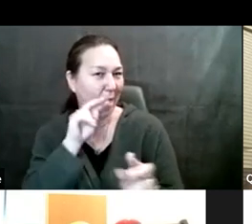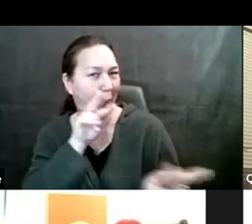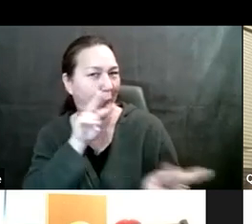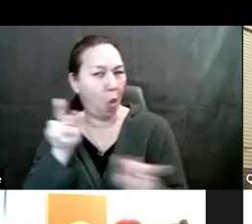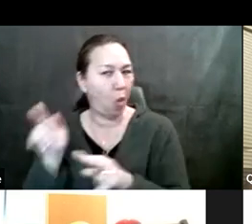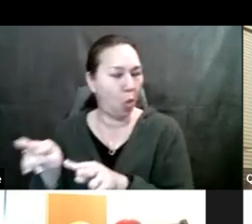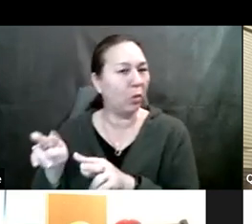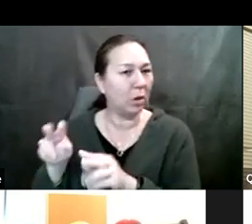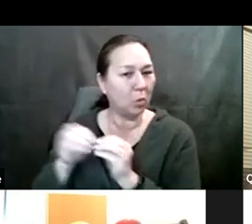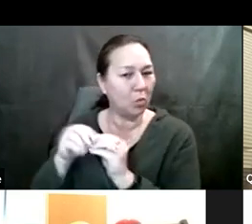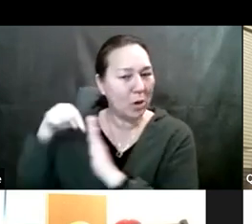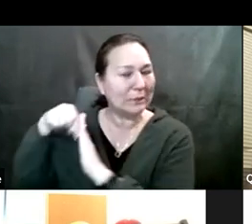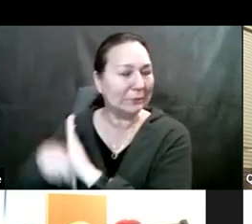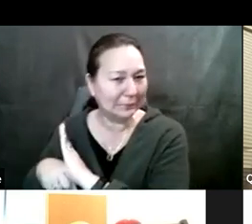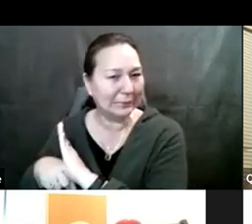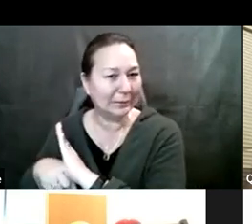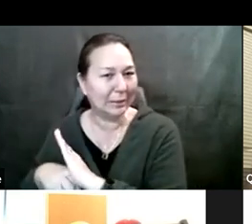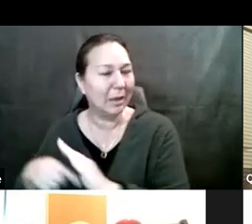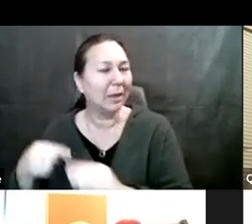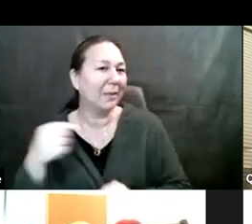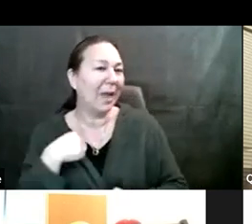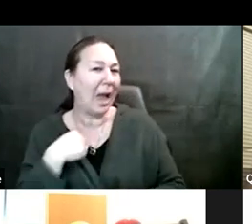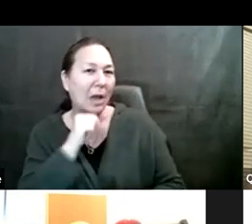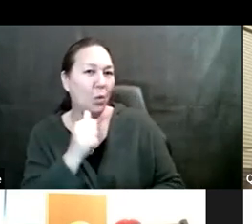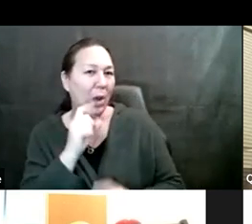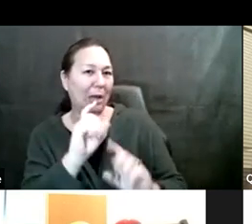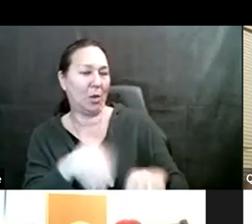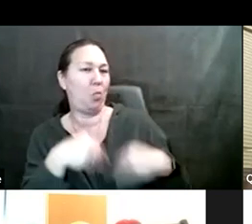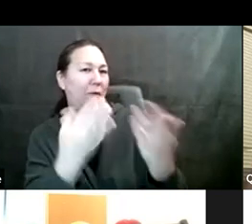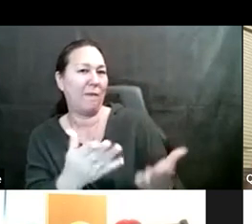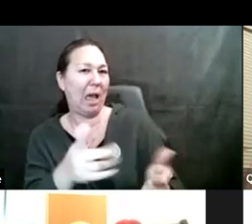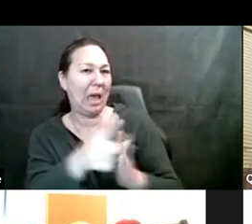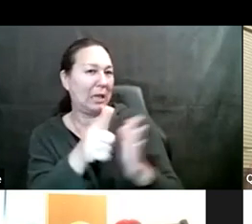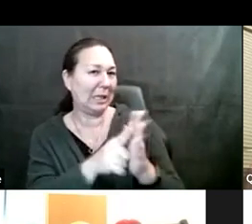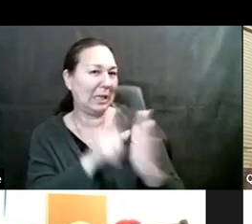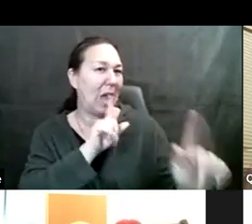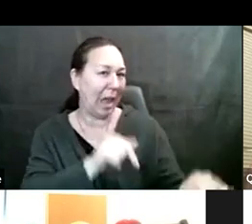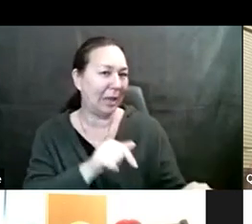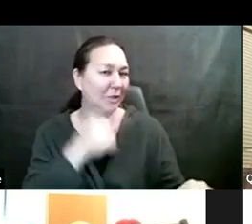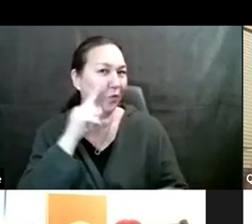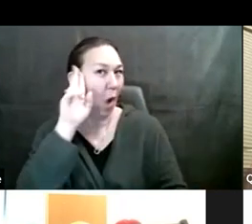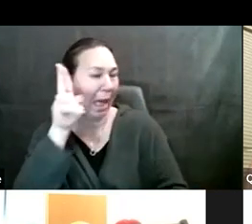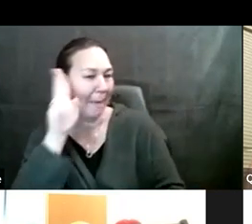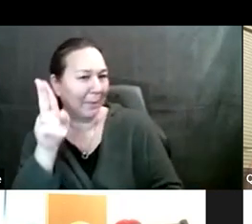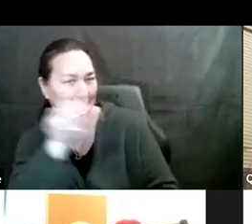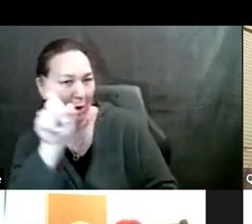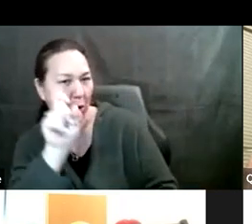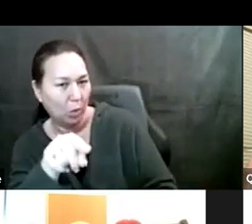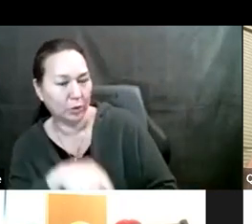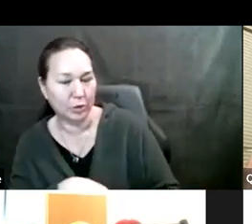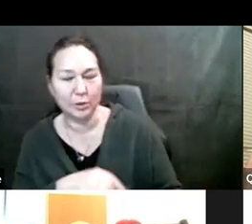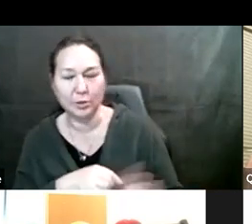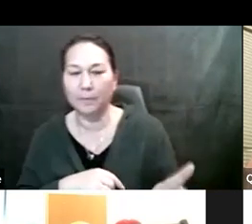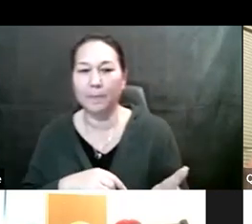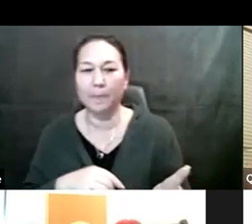answers legal answers to hypothetical questions for as a member I'm just saying because last week's